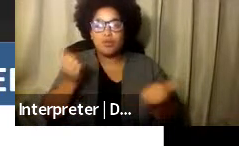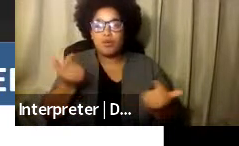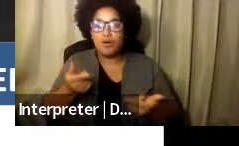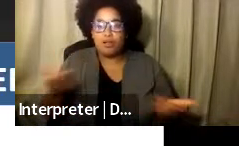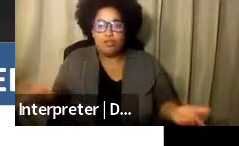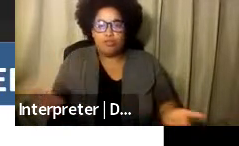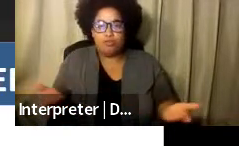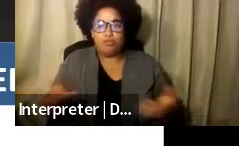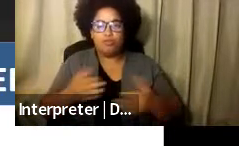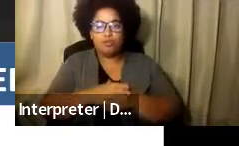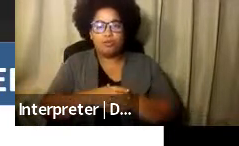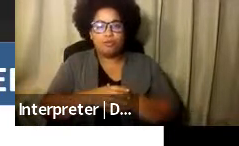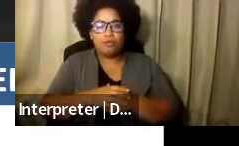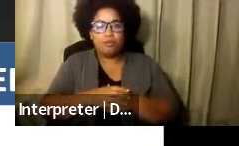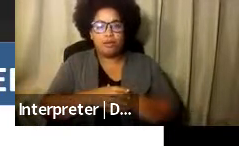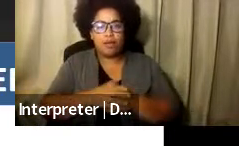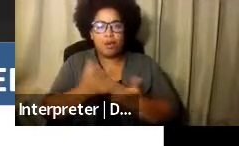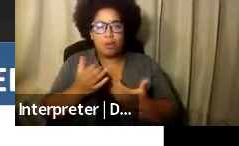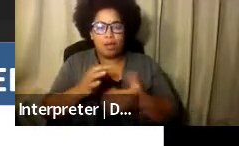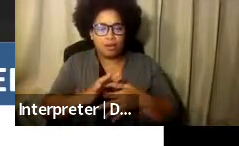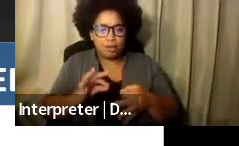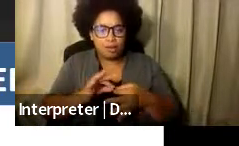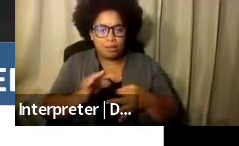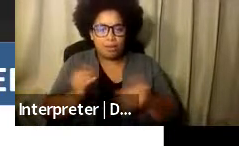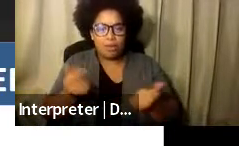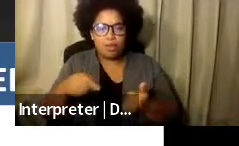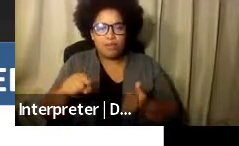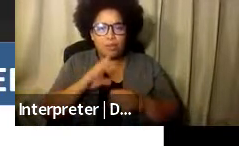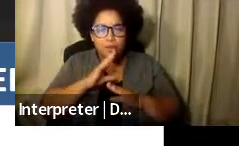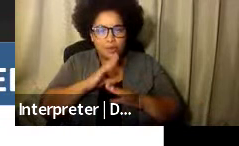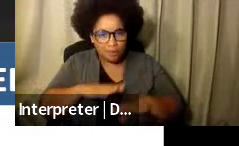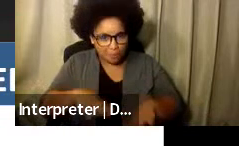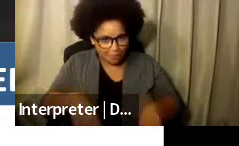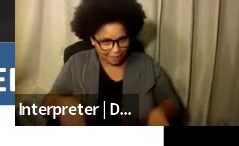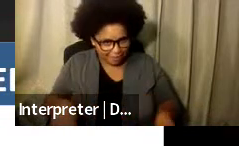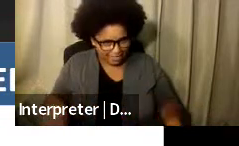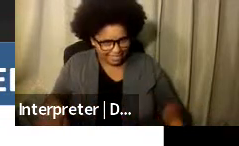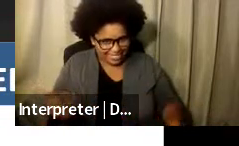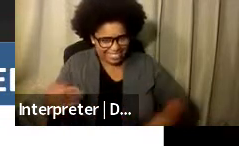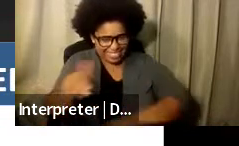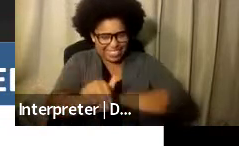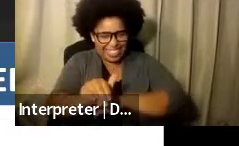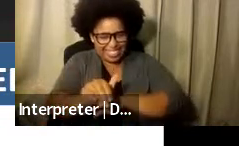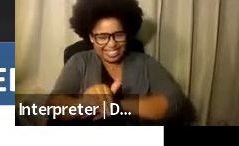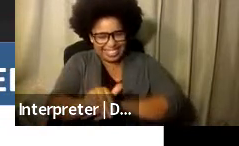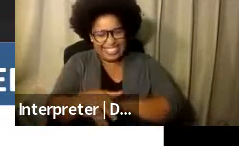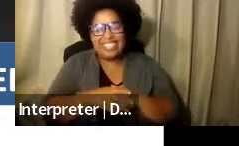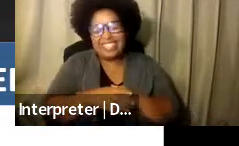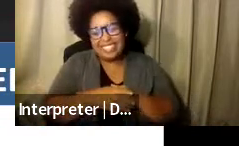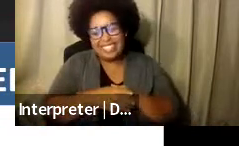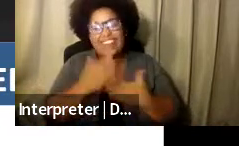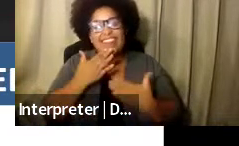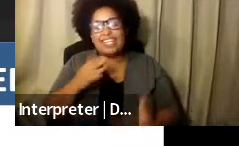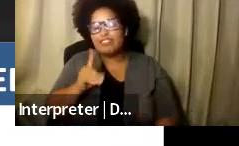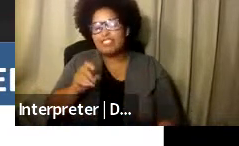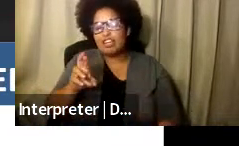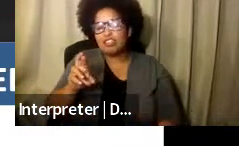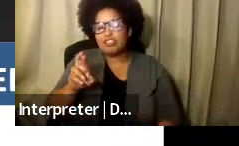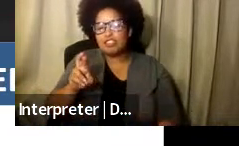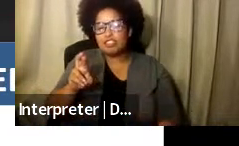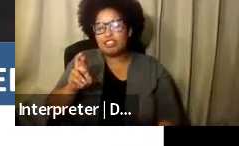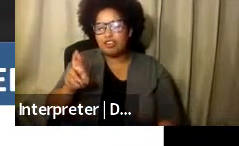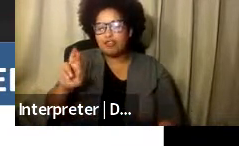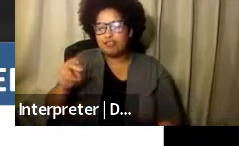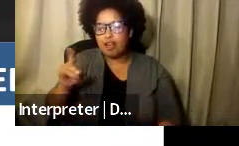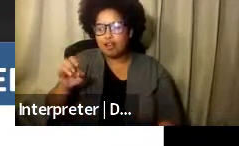everyone. And just want to comment, you all were very quiet tonight. Thank you, Dr. Rhodes, for your questions.